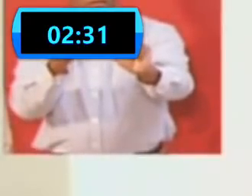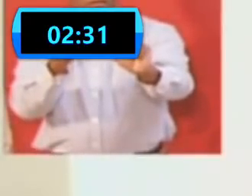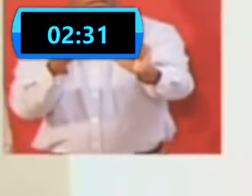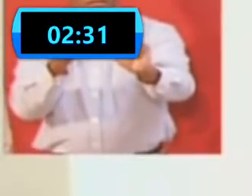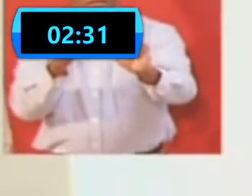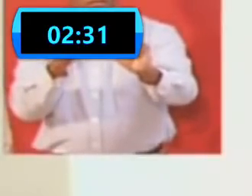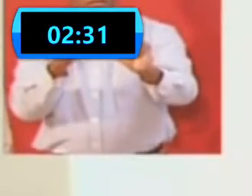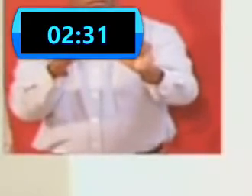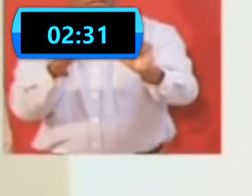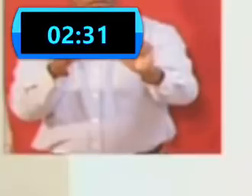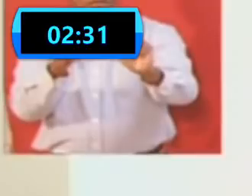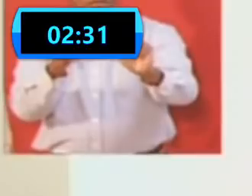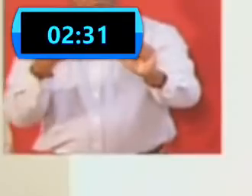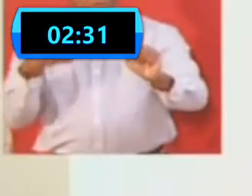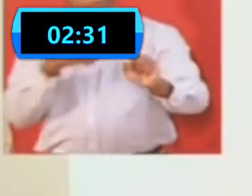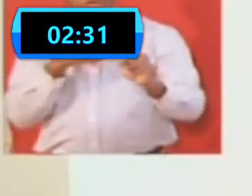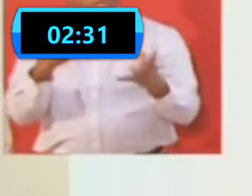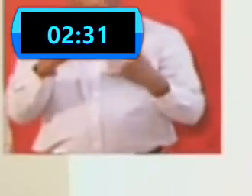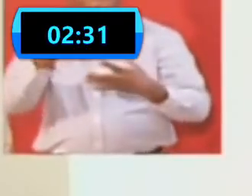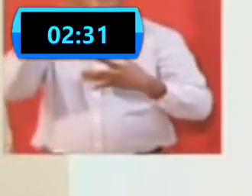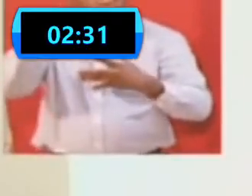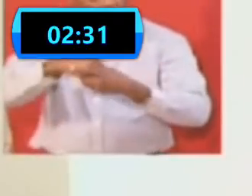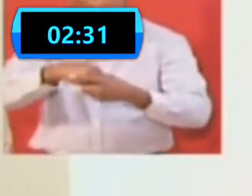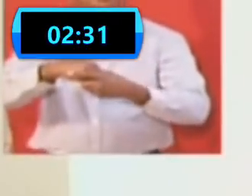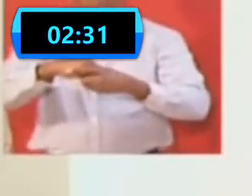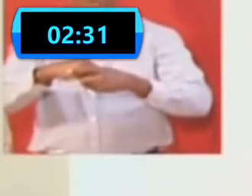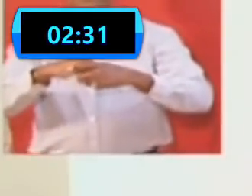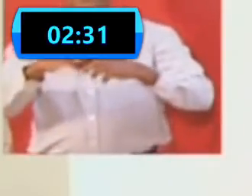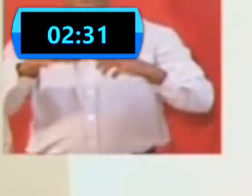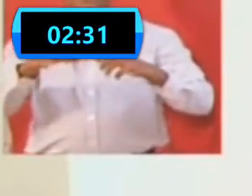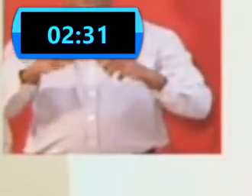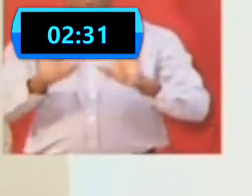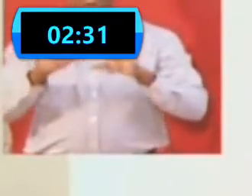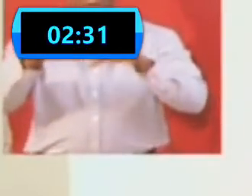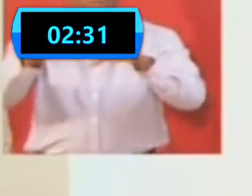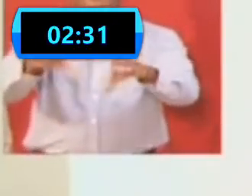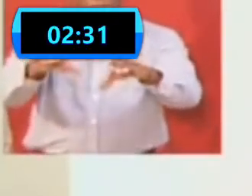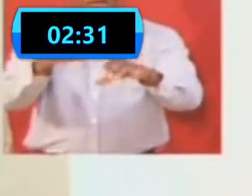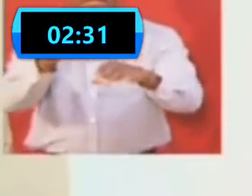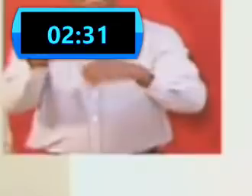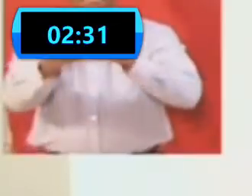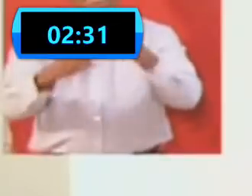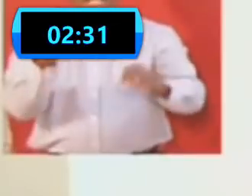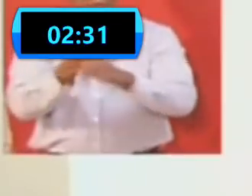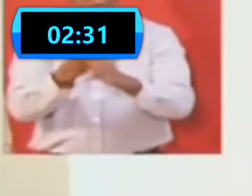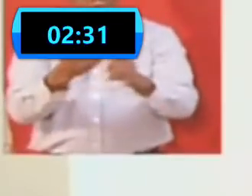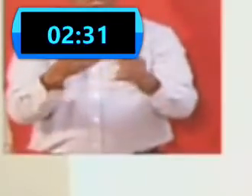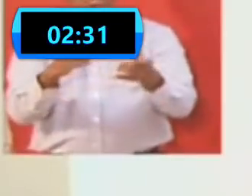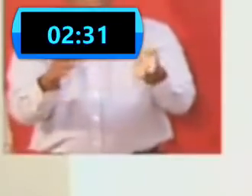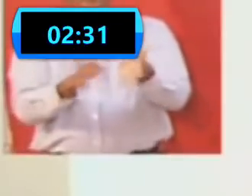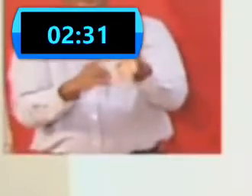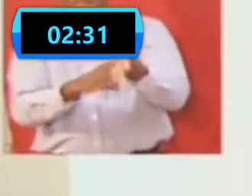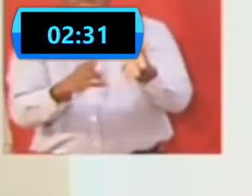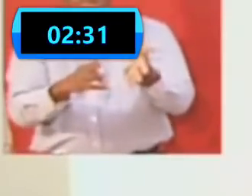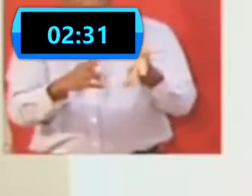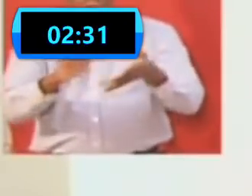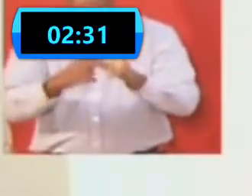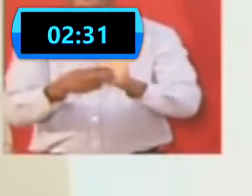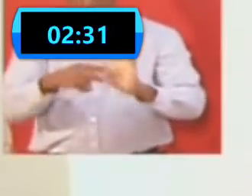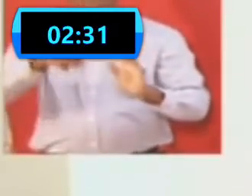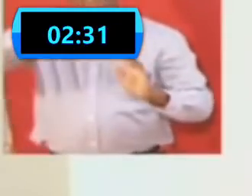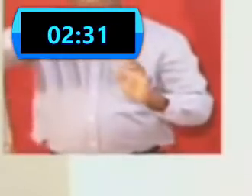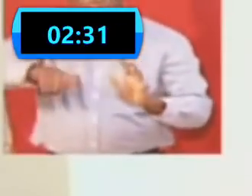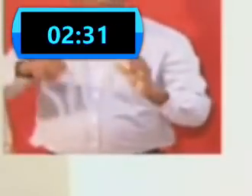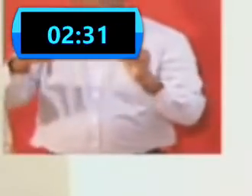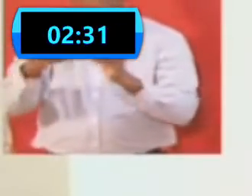in regional and international contacts, there's something called a bubble, which the Caribbean governments are trying to